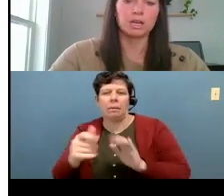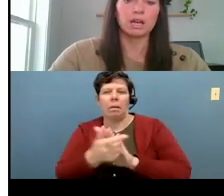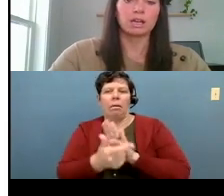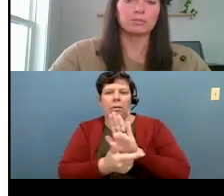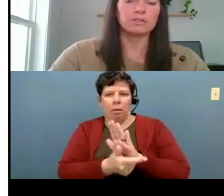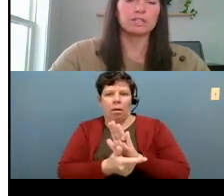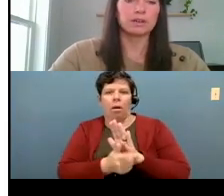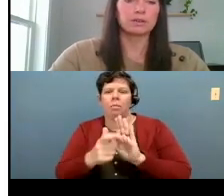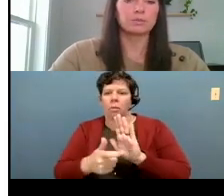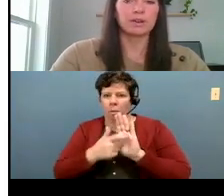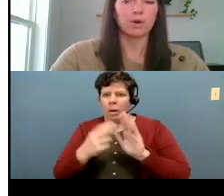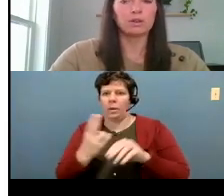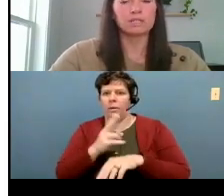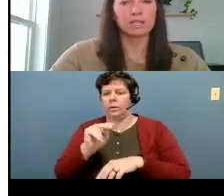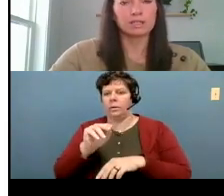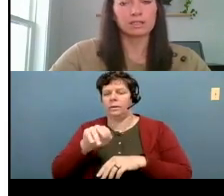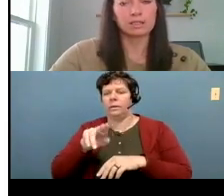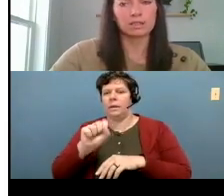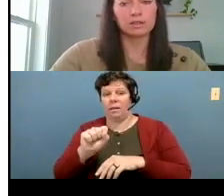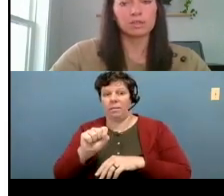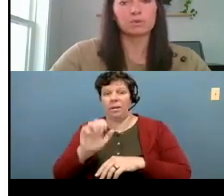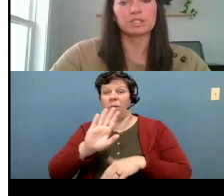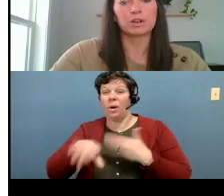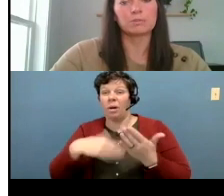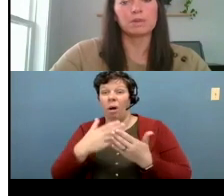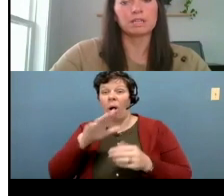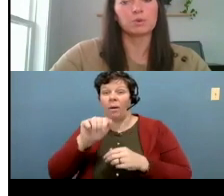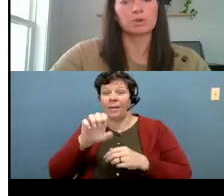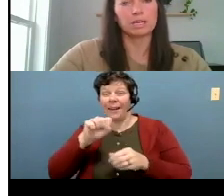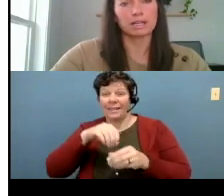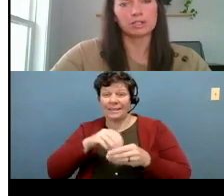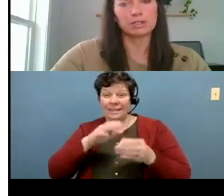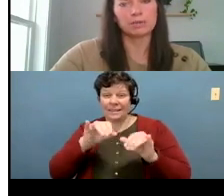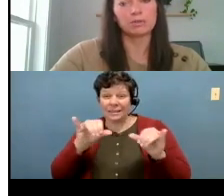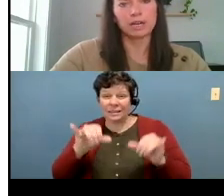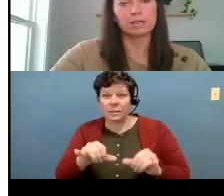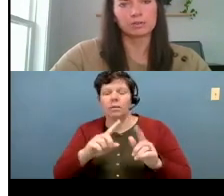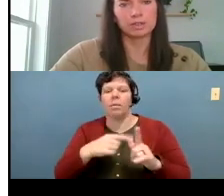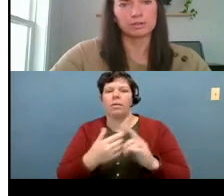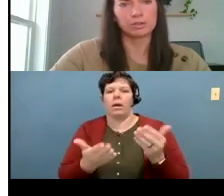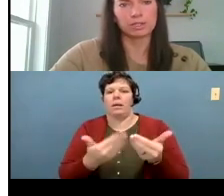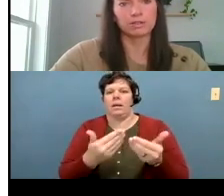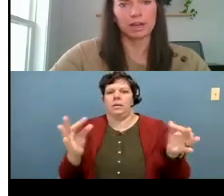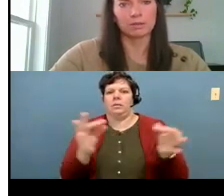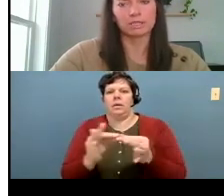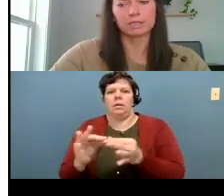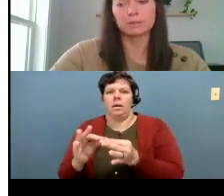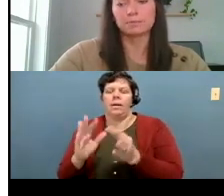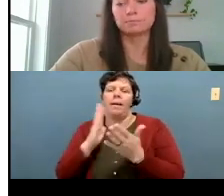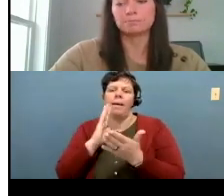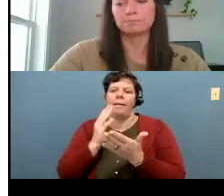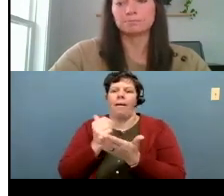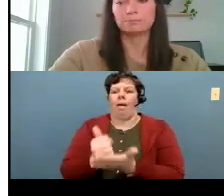forward. And I believe until that we have all of these cases in the system, can we start making more connections and providing those resolutions to